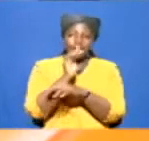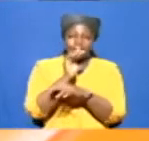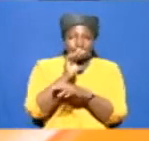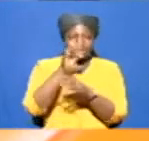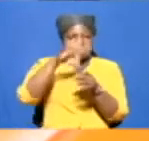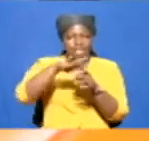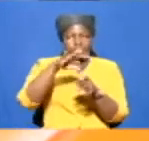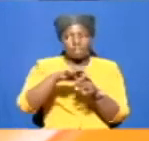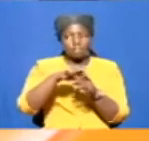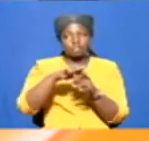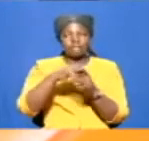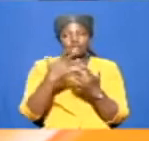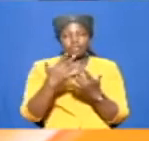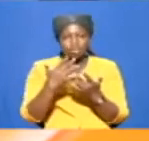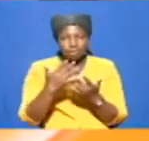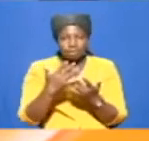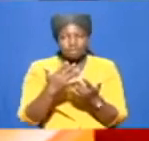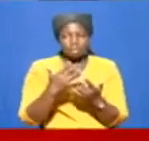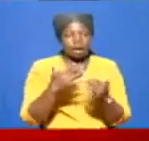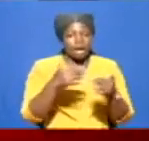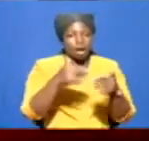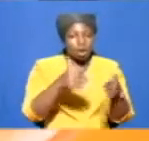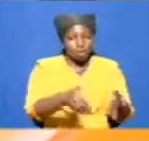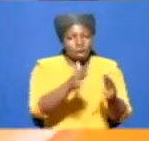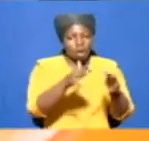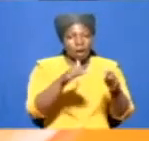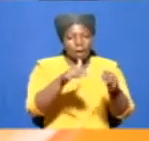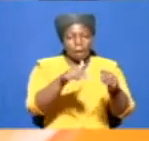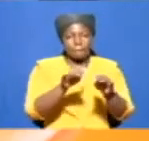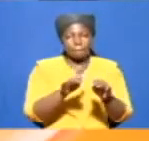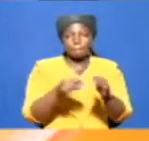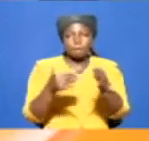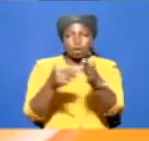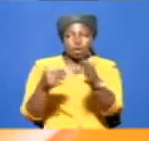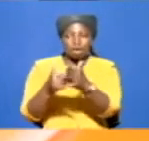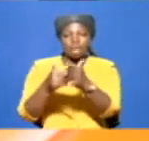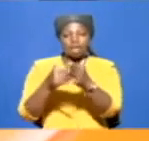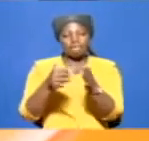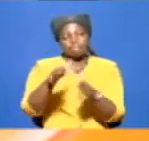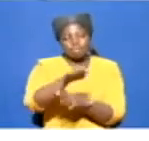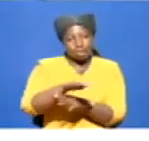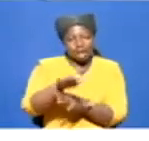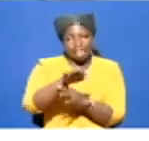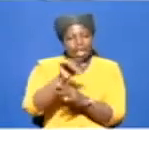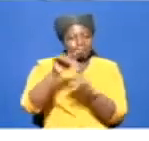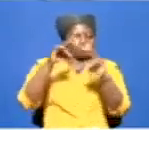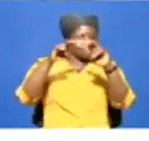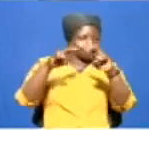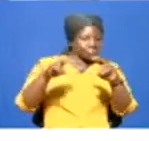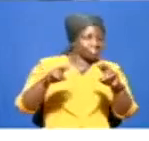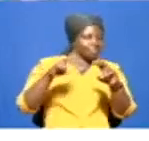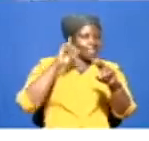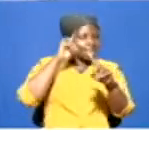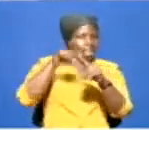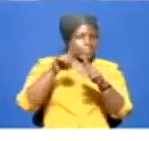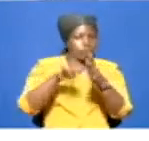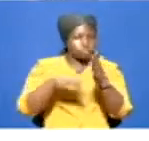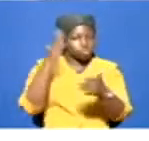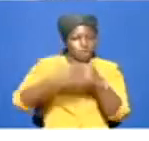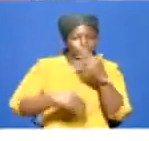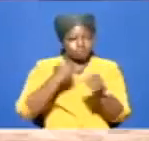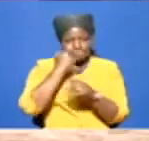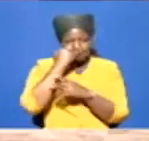intelligence-based roadblocks along the major roads in the region to curb drug trafficking. The administrator in particular said the vice is rampant